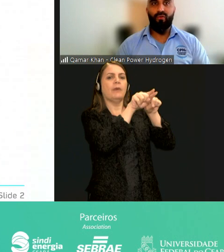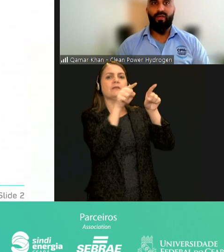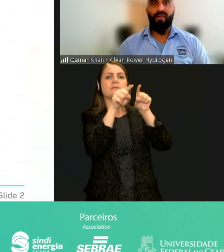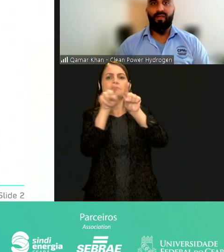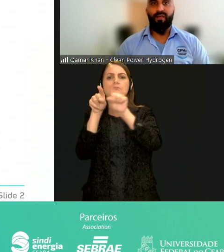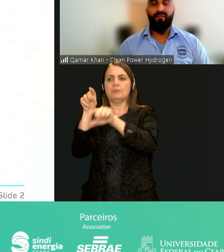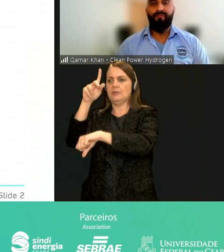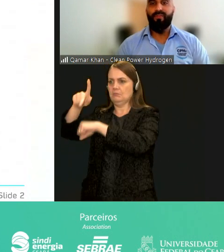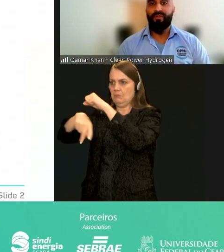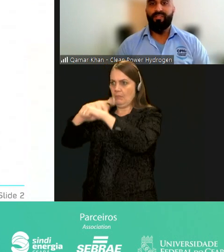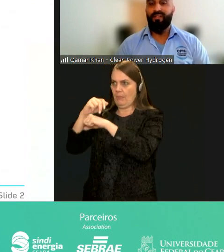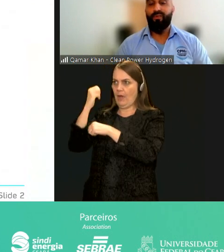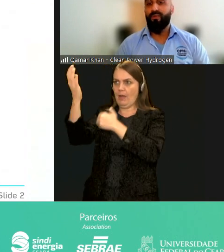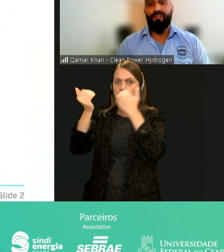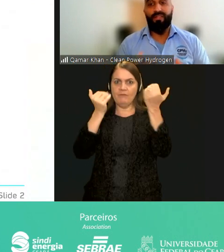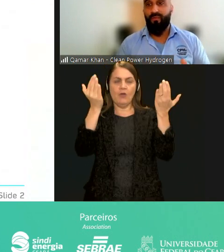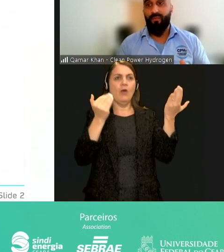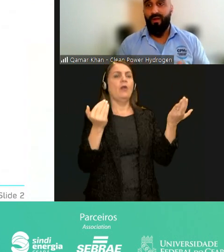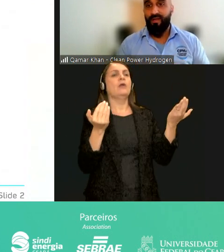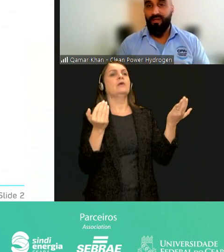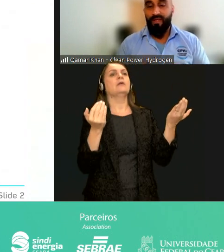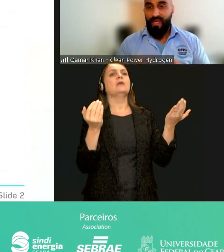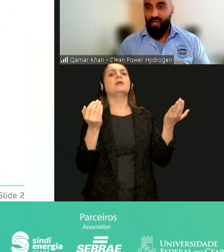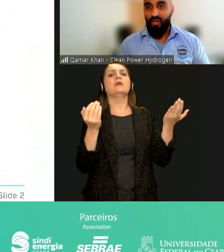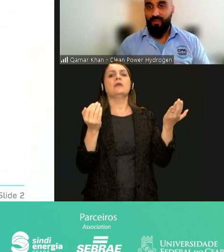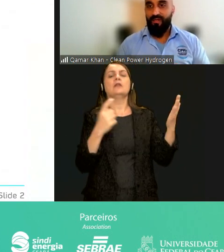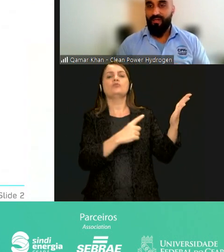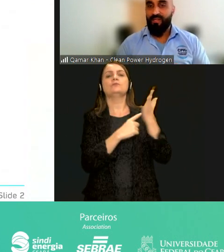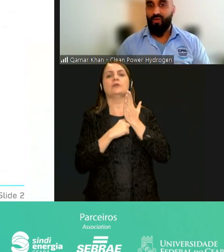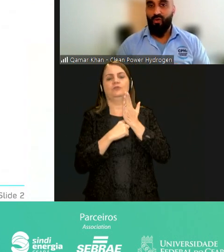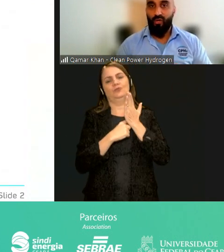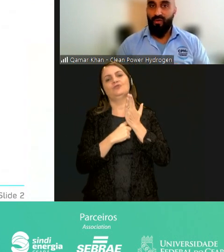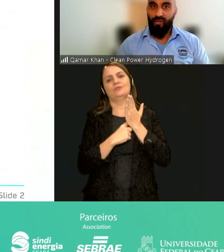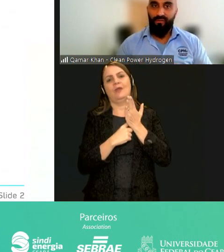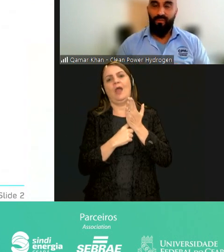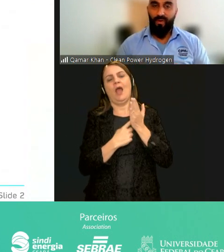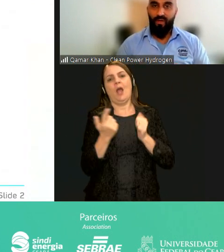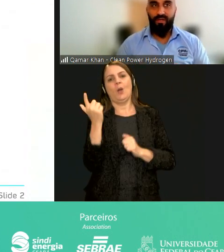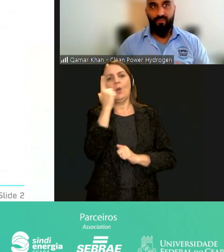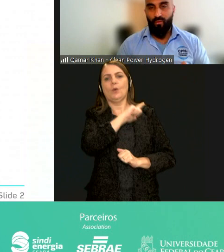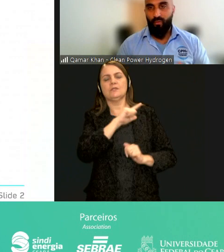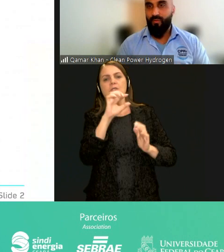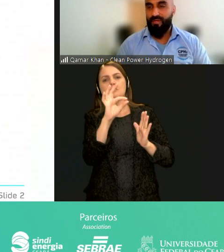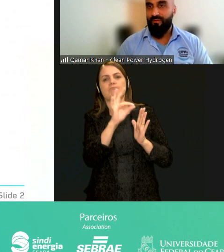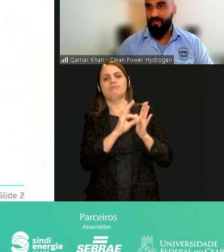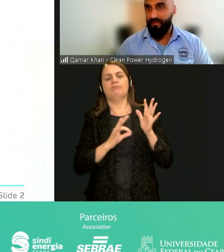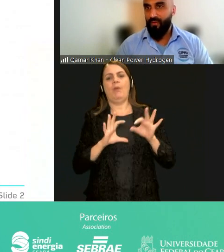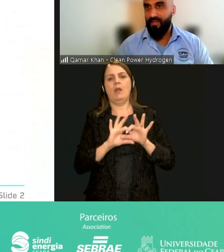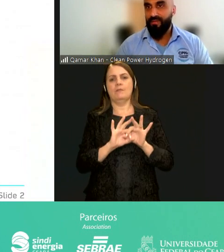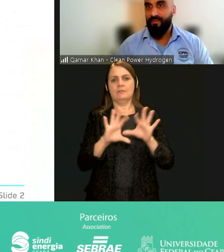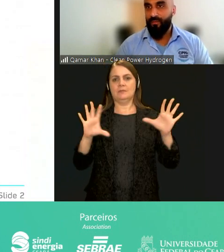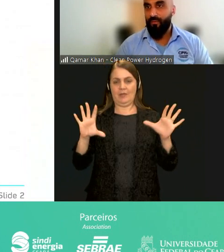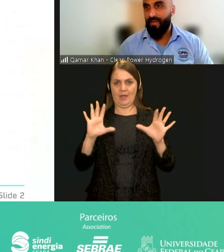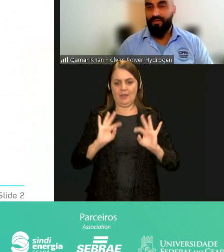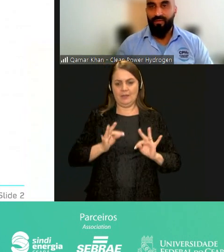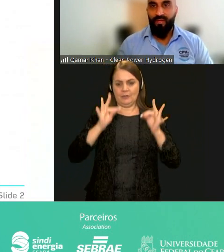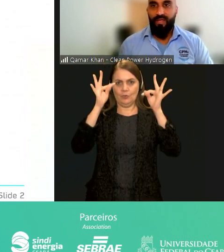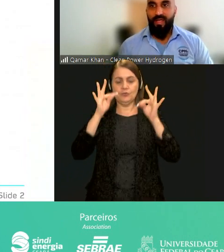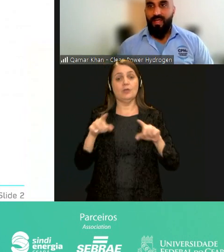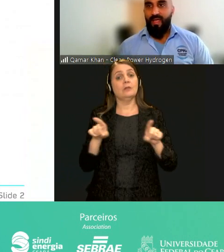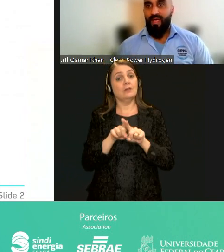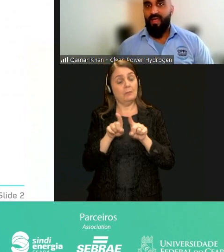to for the Brazilian or even the South American economy and as a whole, and looking for partners. We would definitely be willing